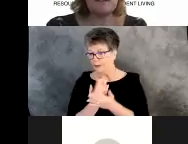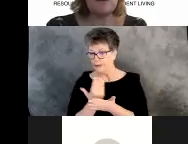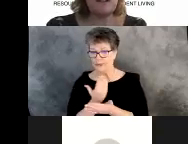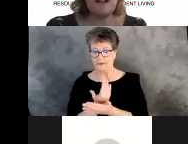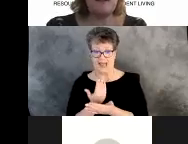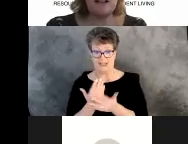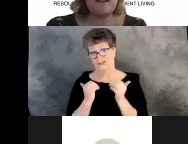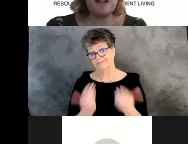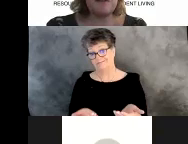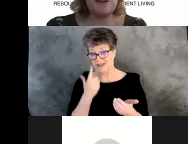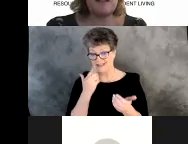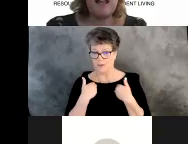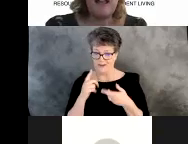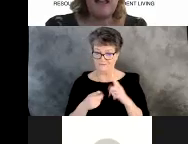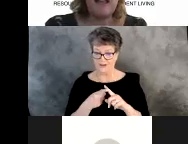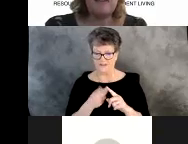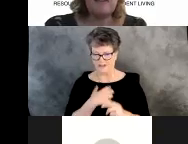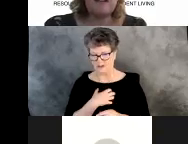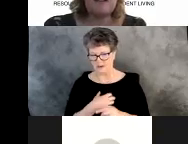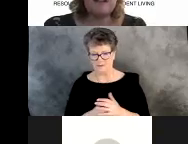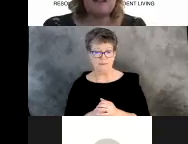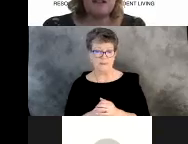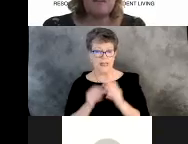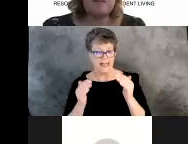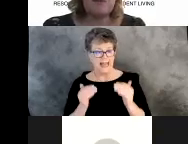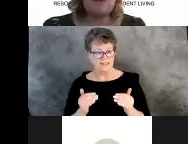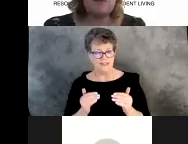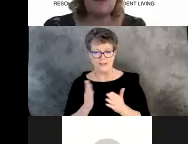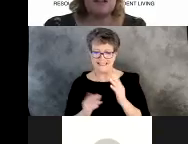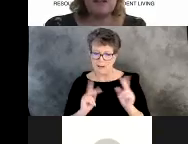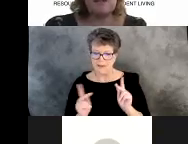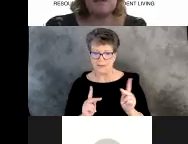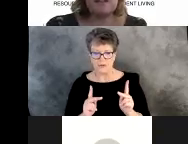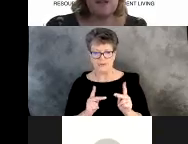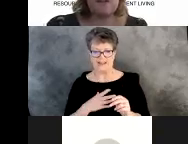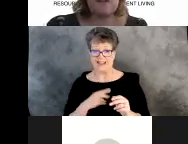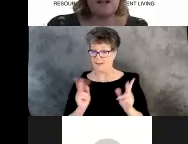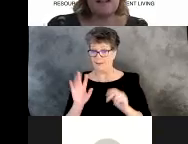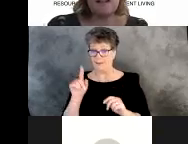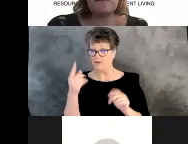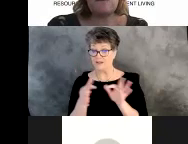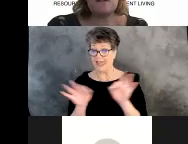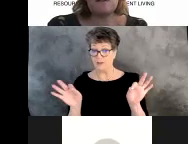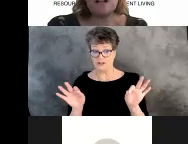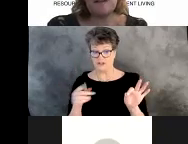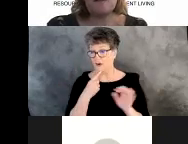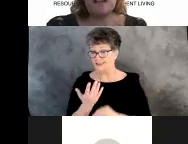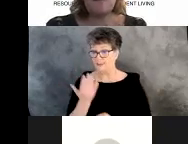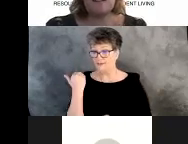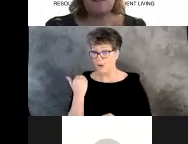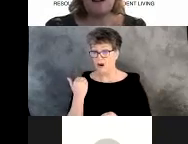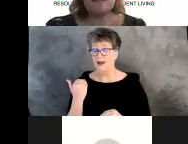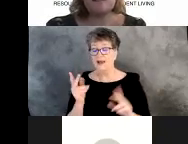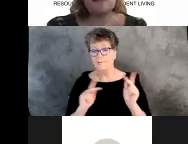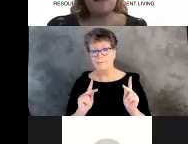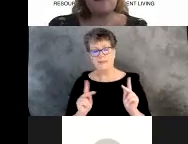with it because I wanted to have friends, but it was gross. And then there's some people who don't even like people first language. So what I said before. So a lot of people, like in